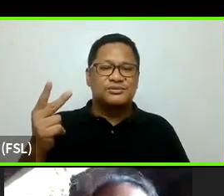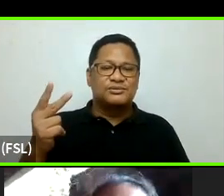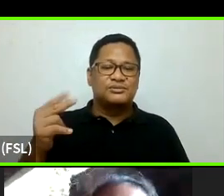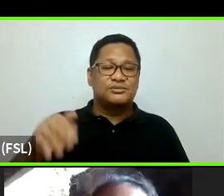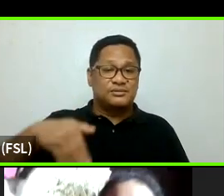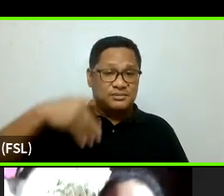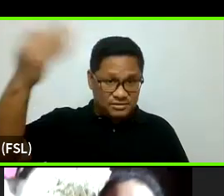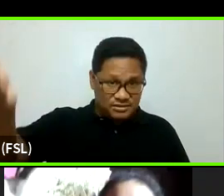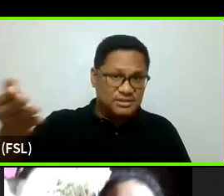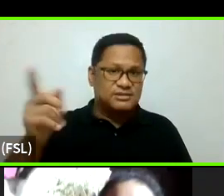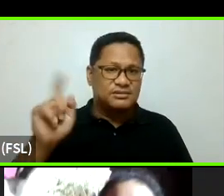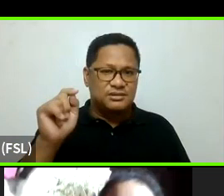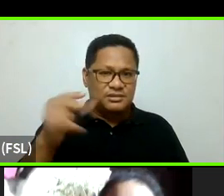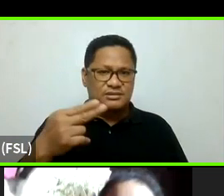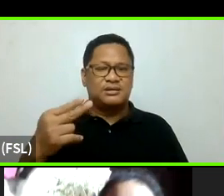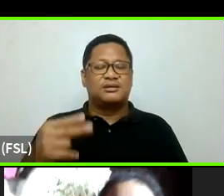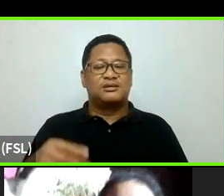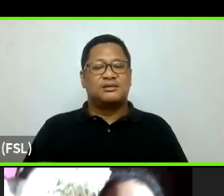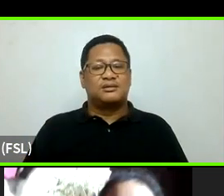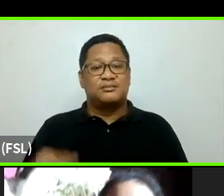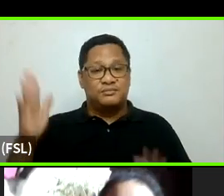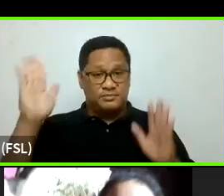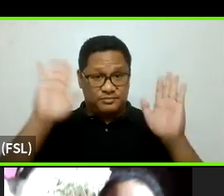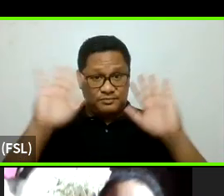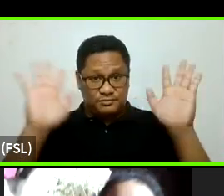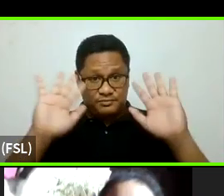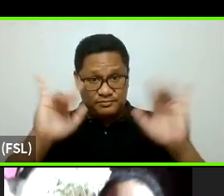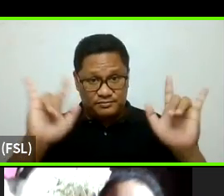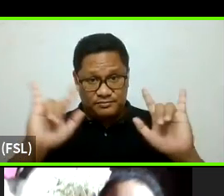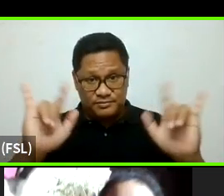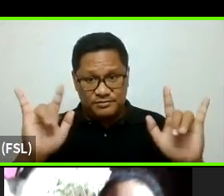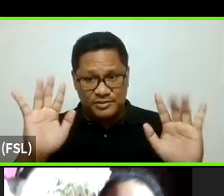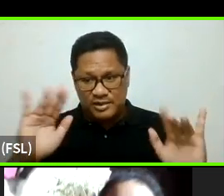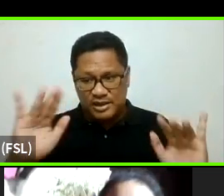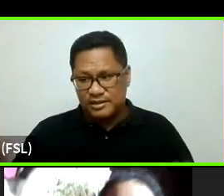until our next meeting. Okay? Bye-bye. Bye-bye, everybody. Okay, see you.